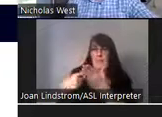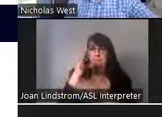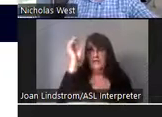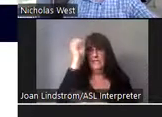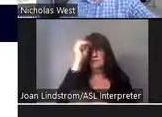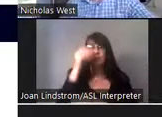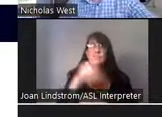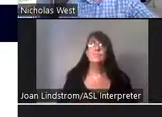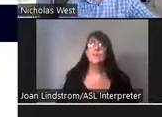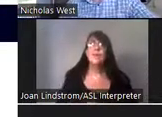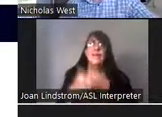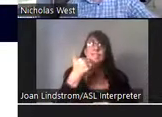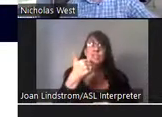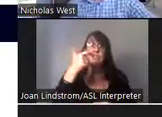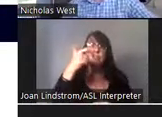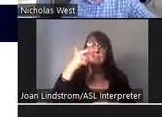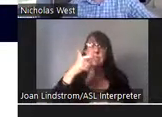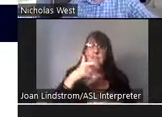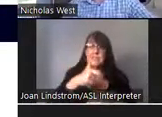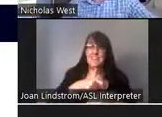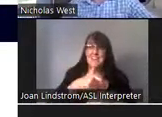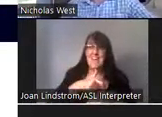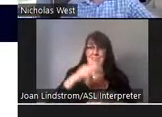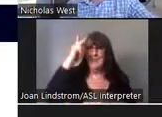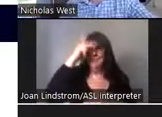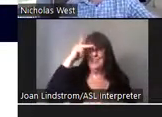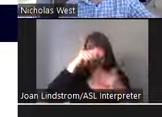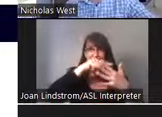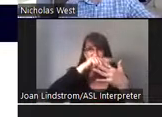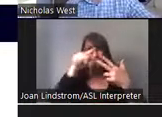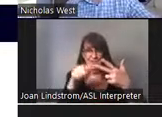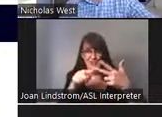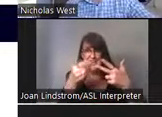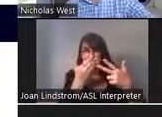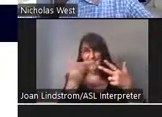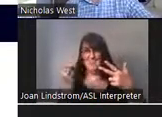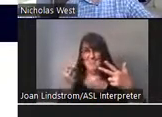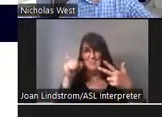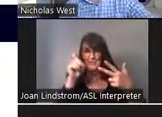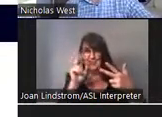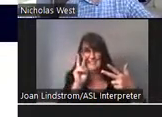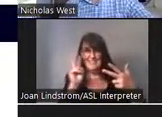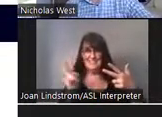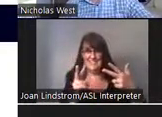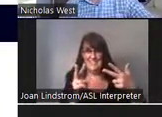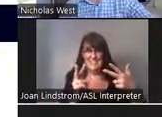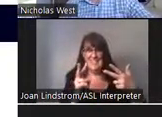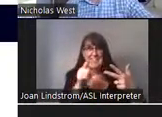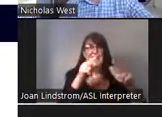So this is probably a good time to kind of give my philosophy on the three buckets of things that we typically see in the sustainable acquisition,